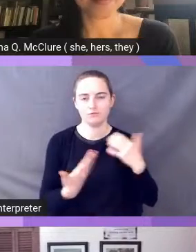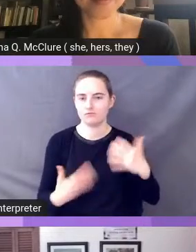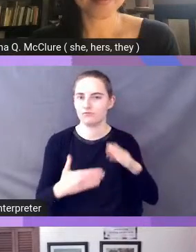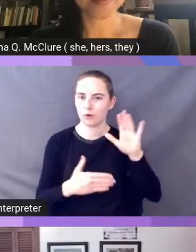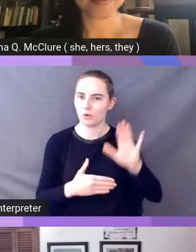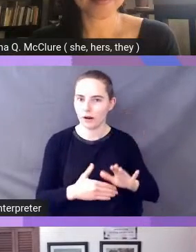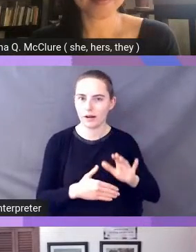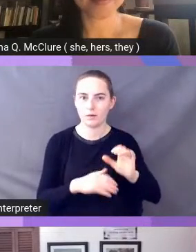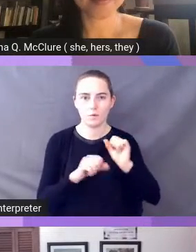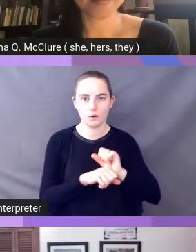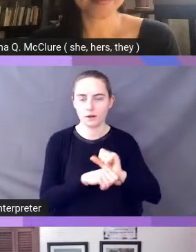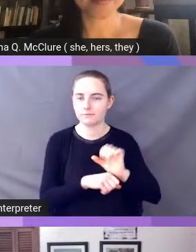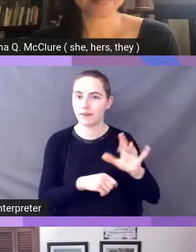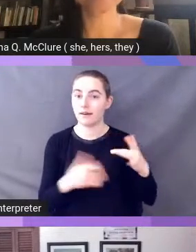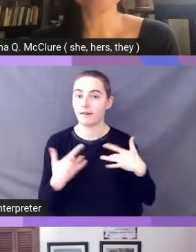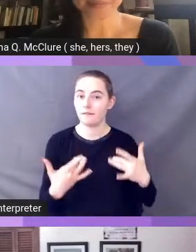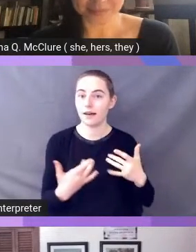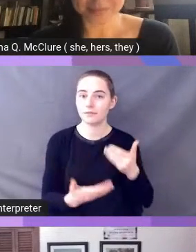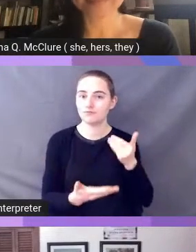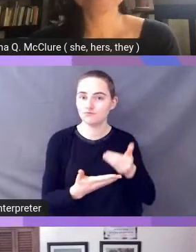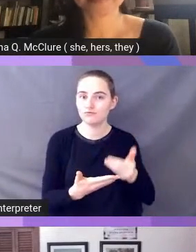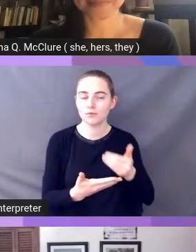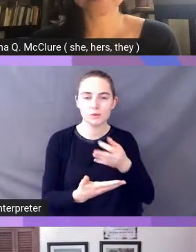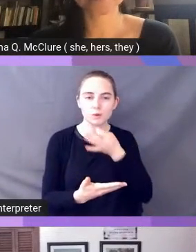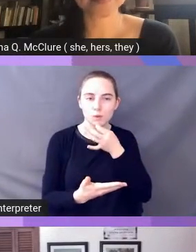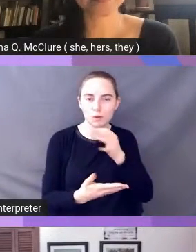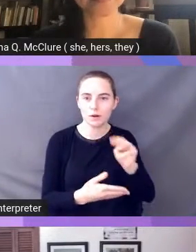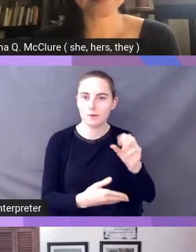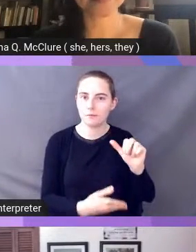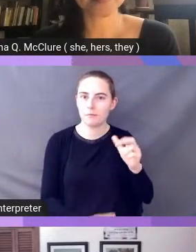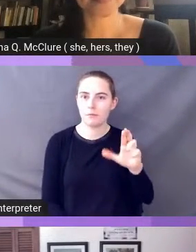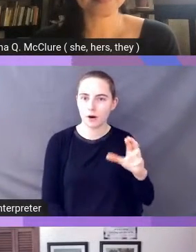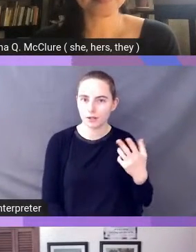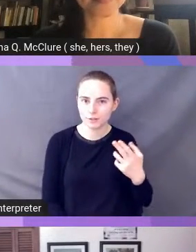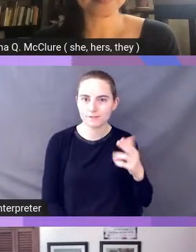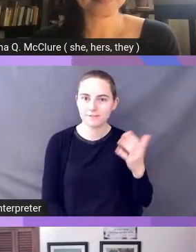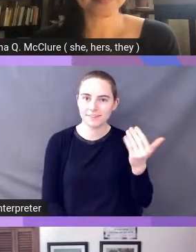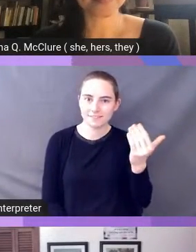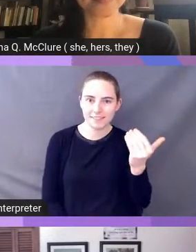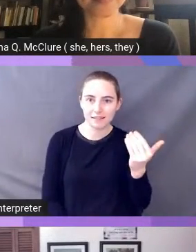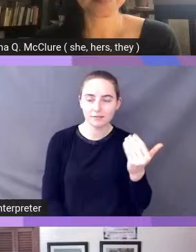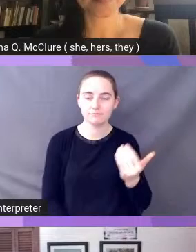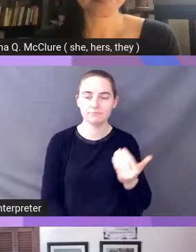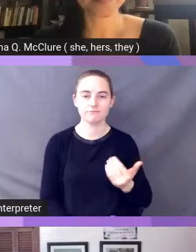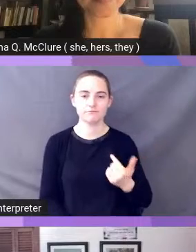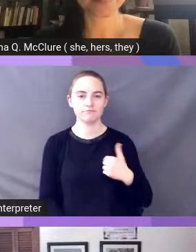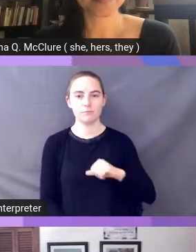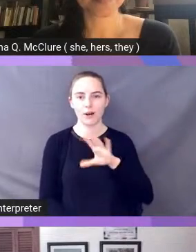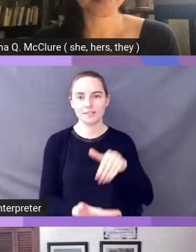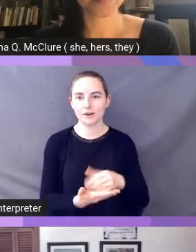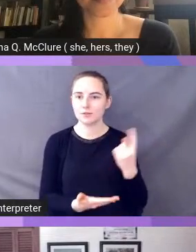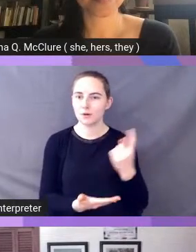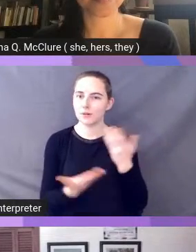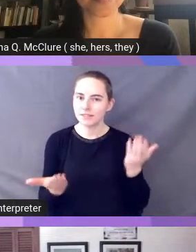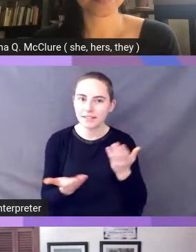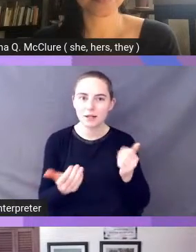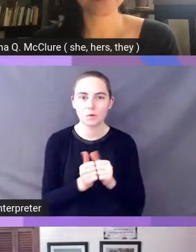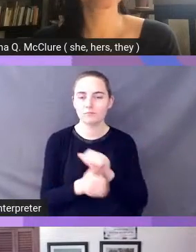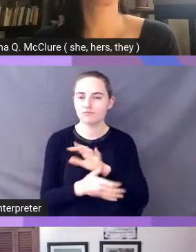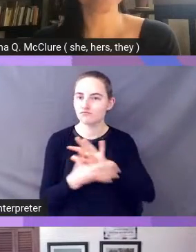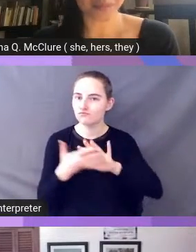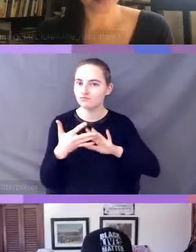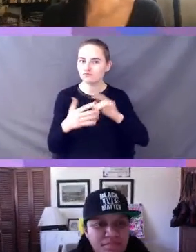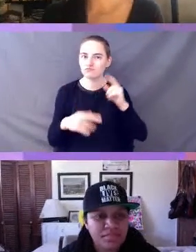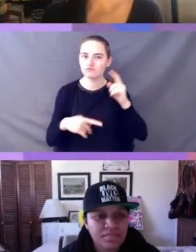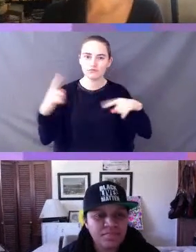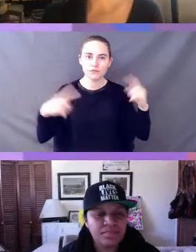Remember, we, the center, are here for you year-round, always, with dynamic programming, social services, support services, case management, and more.